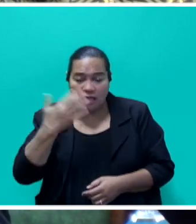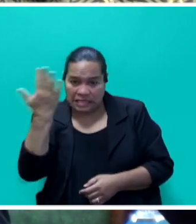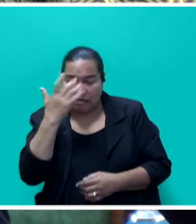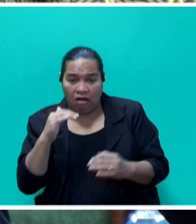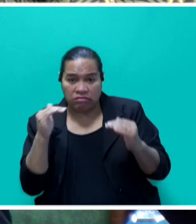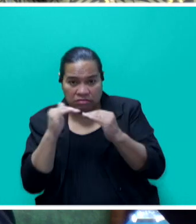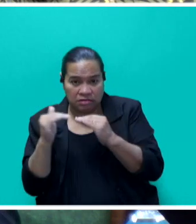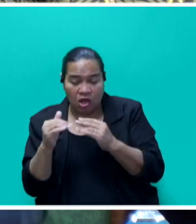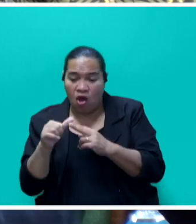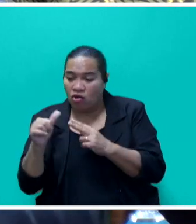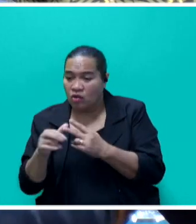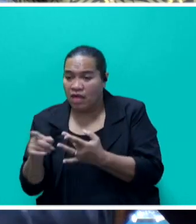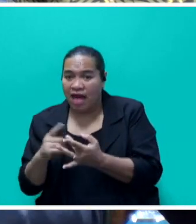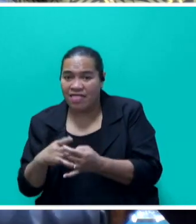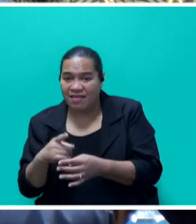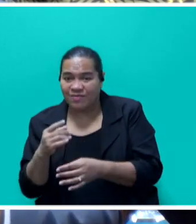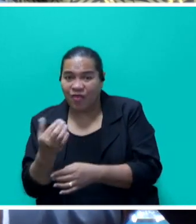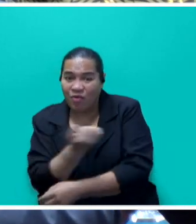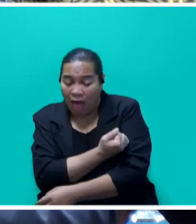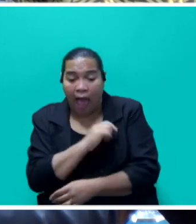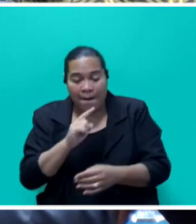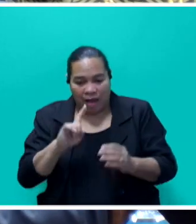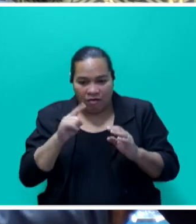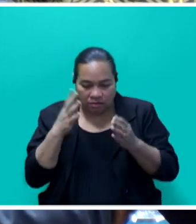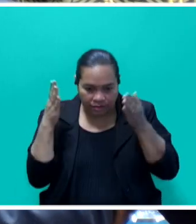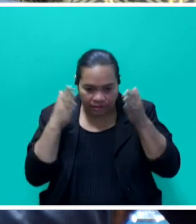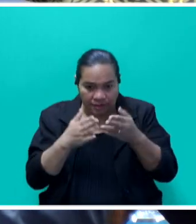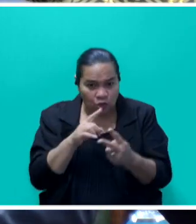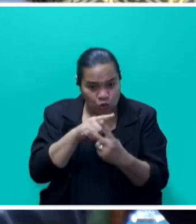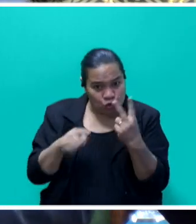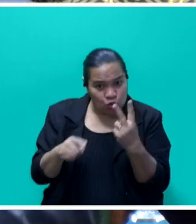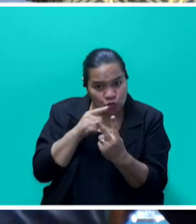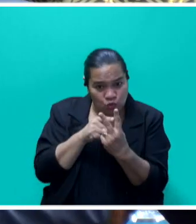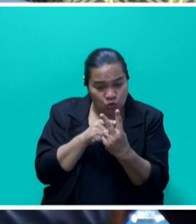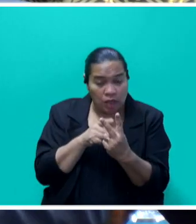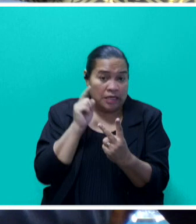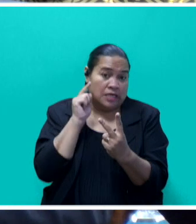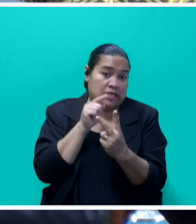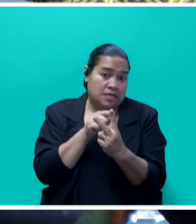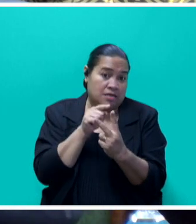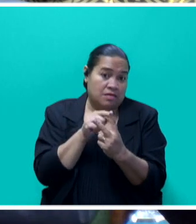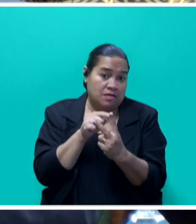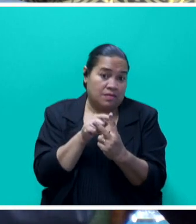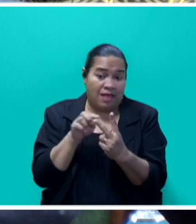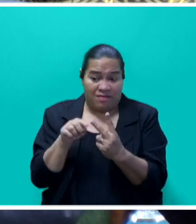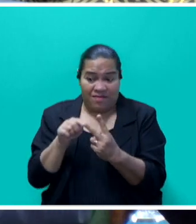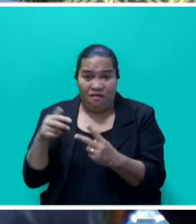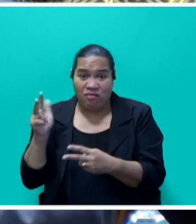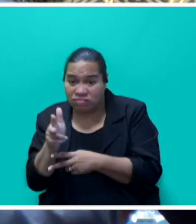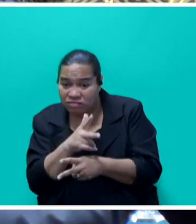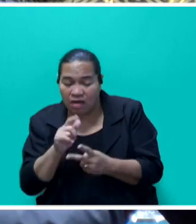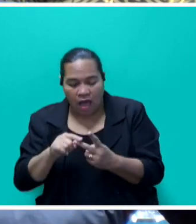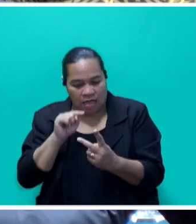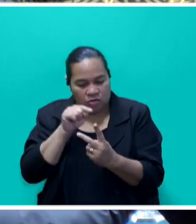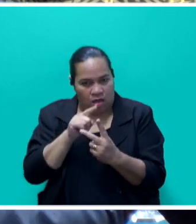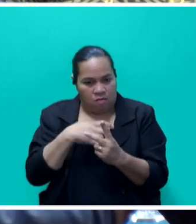the components as well. But I think of the two protocols, this is more of